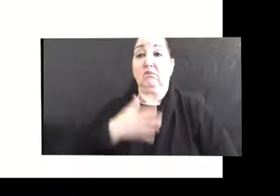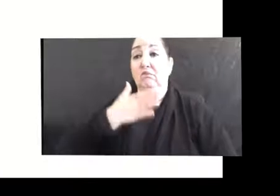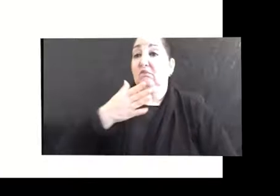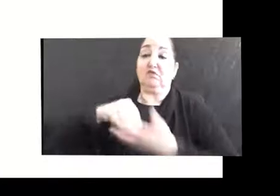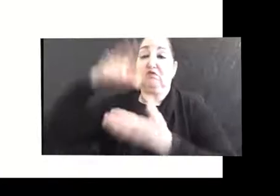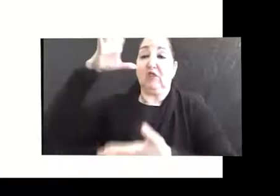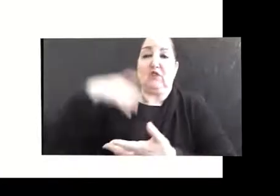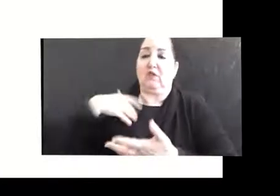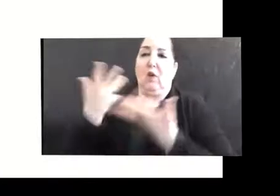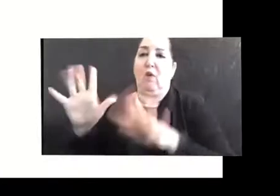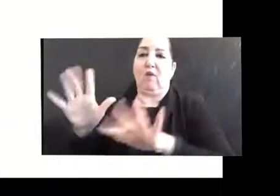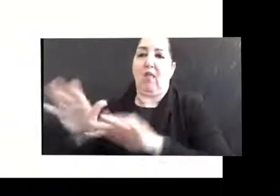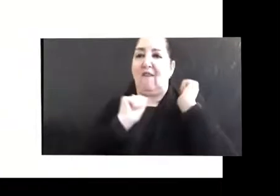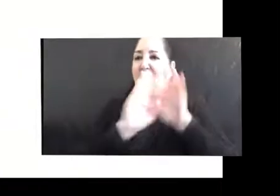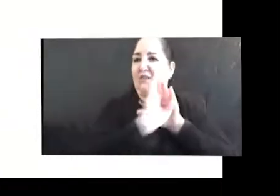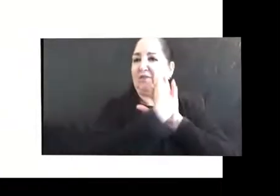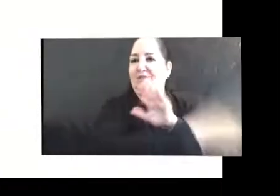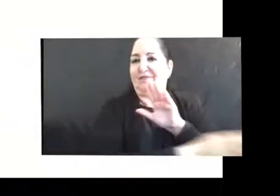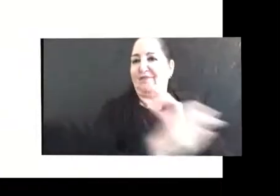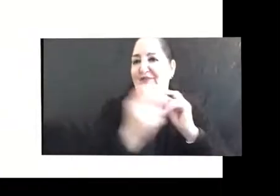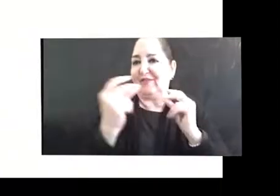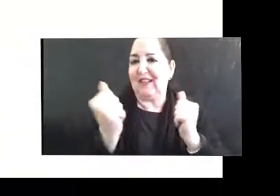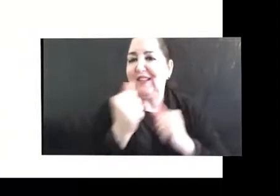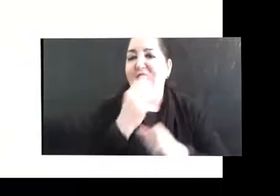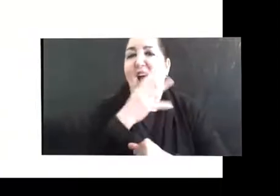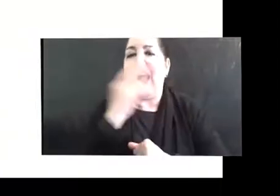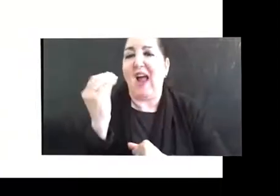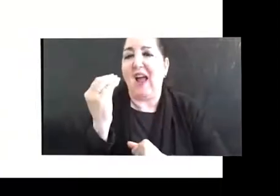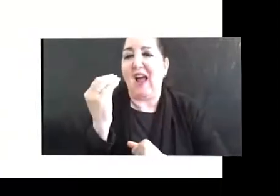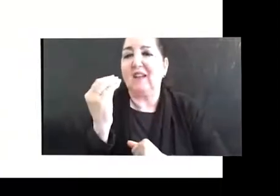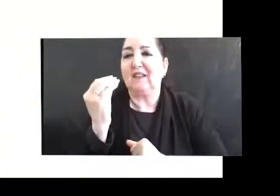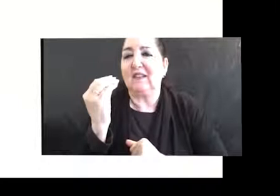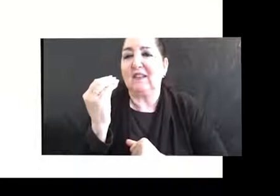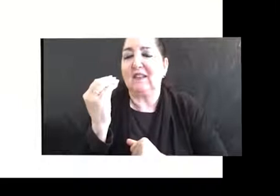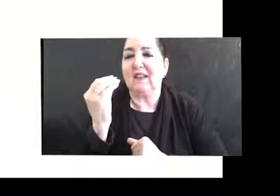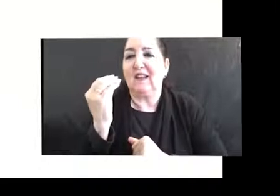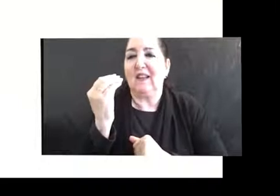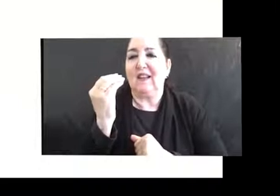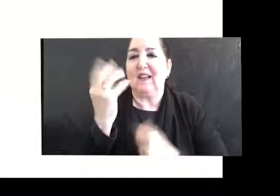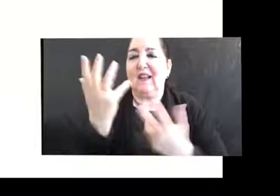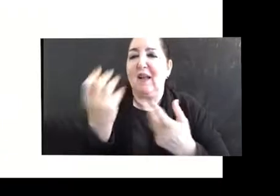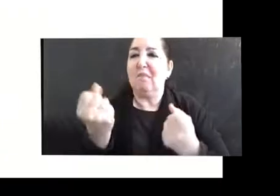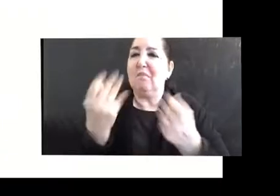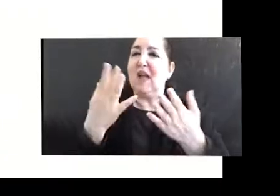They, interestingly, also the elites of many, you know, rich